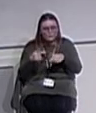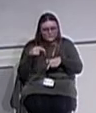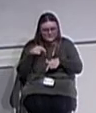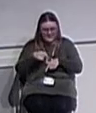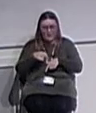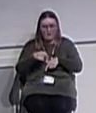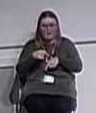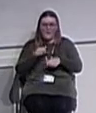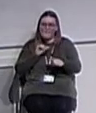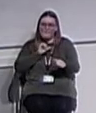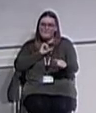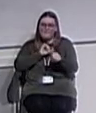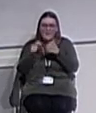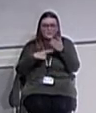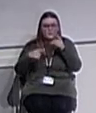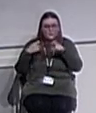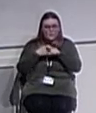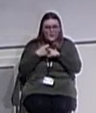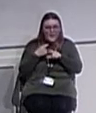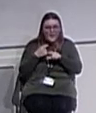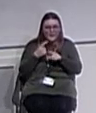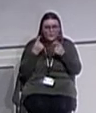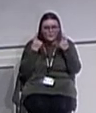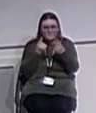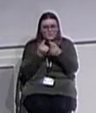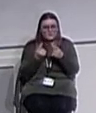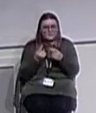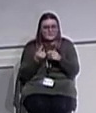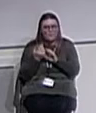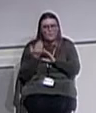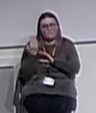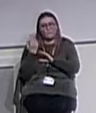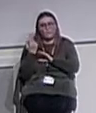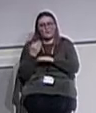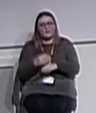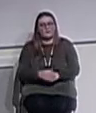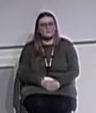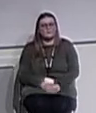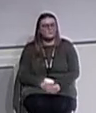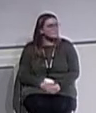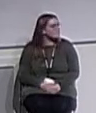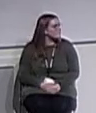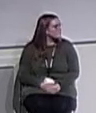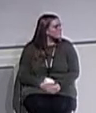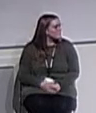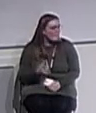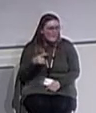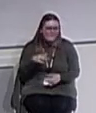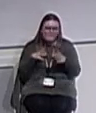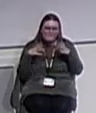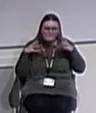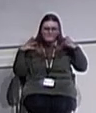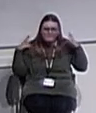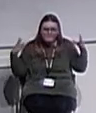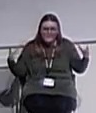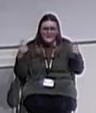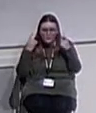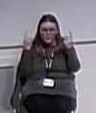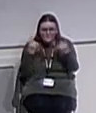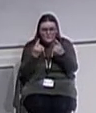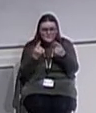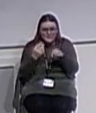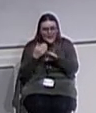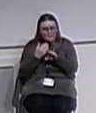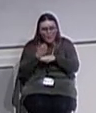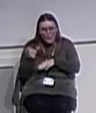UK university career service in the last few years. It steadily wins this award. We're a big university. Employers come to us and say,